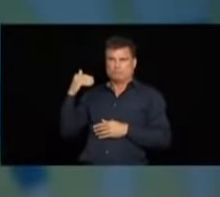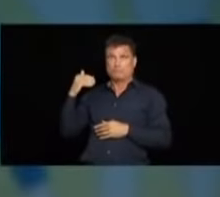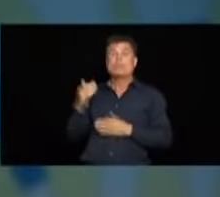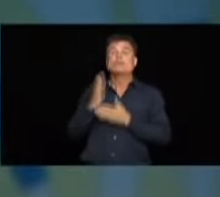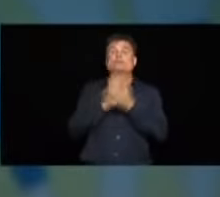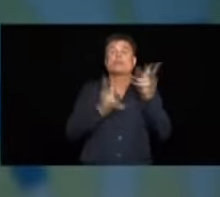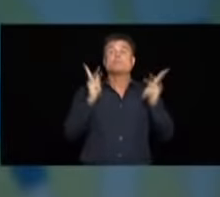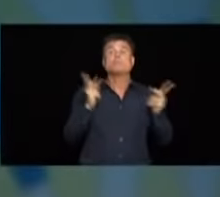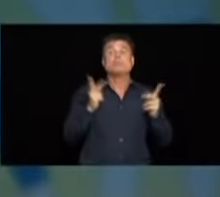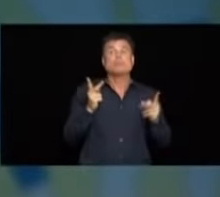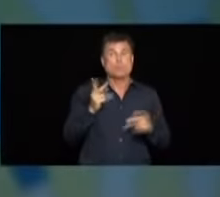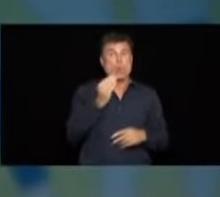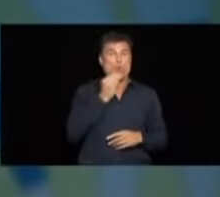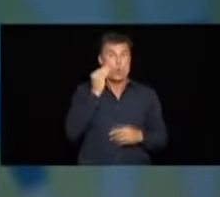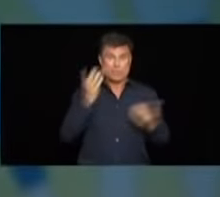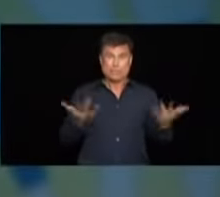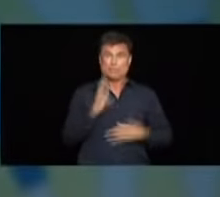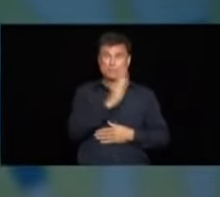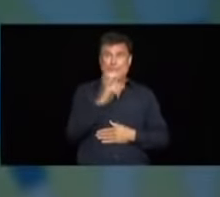world.